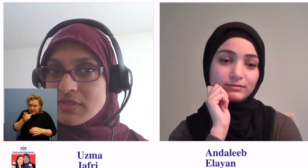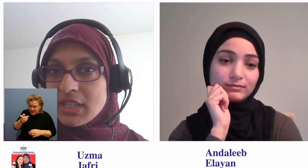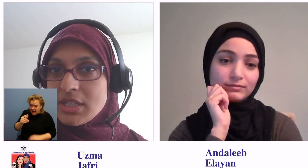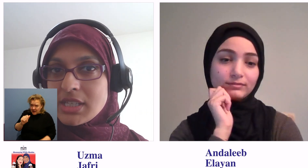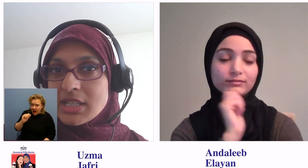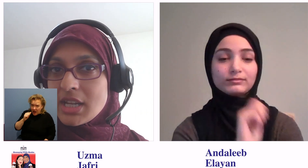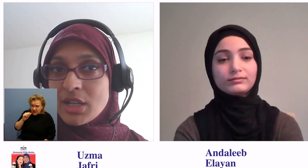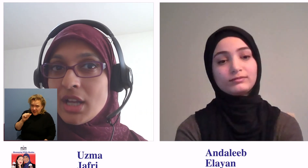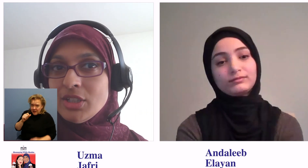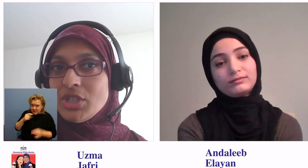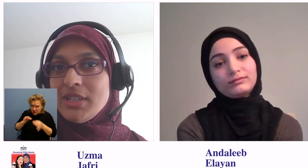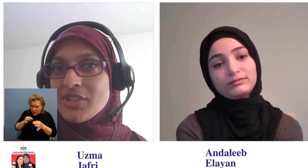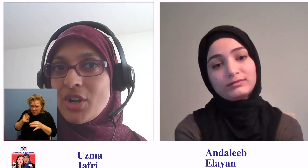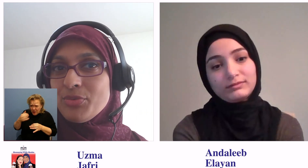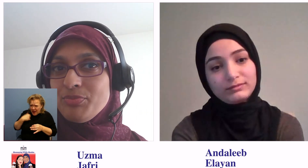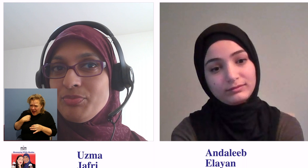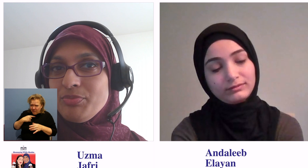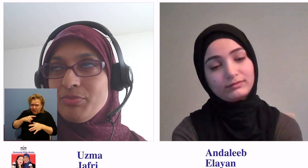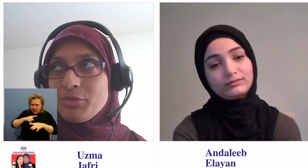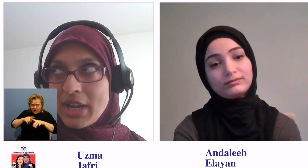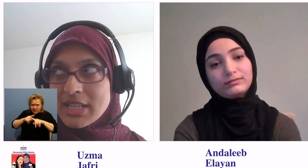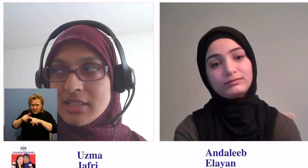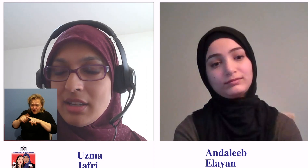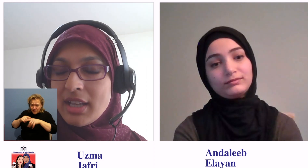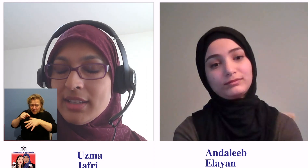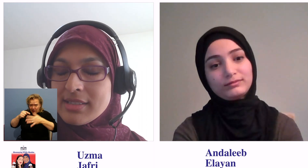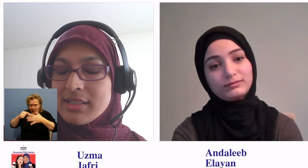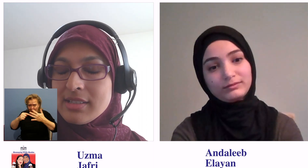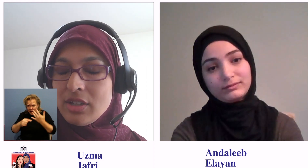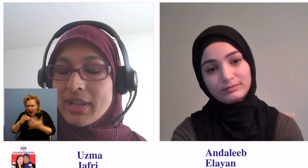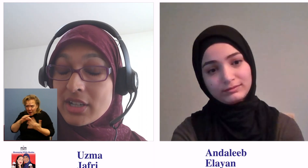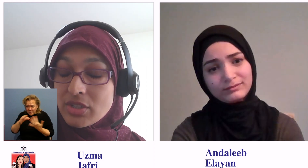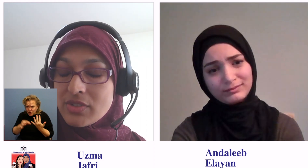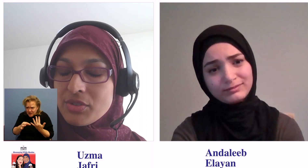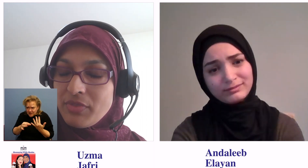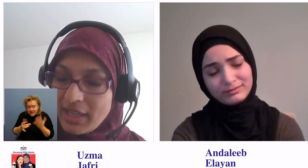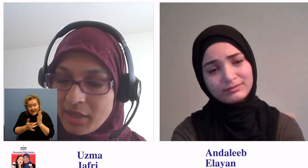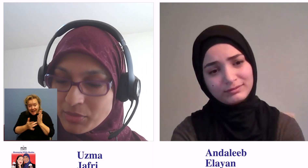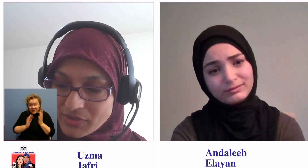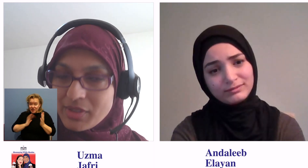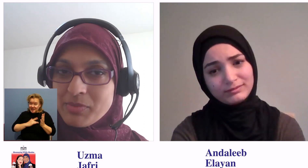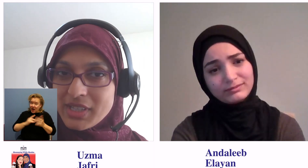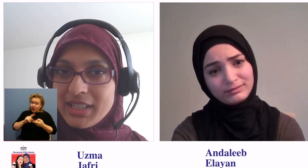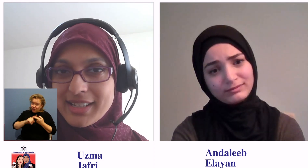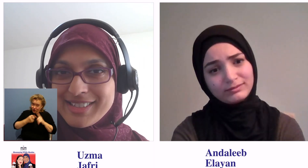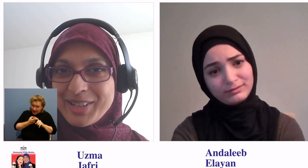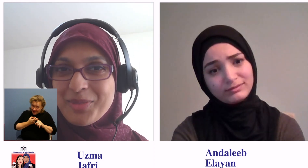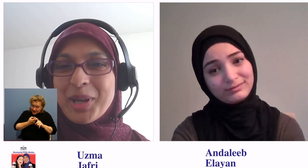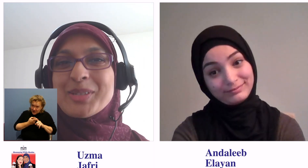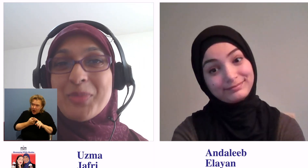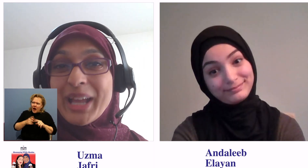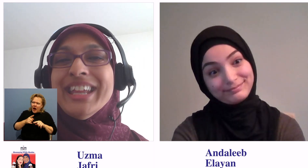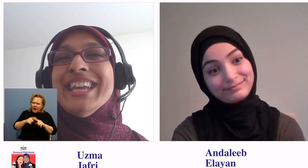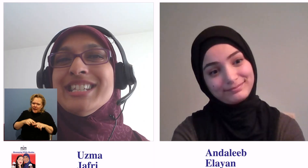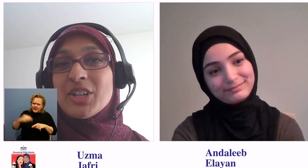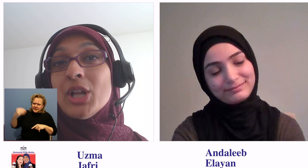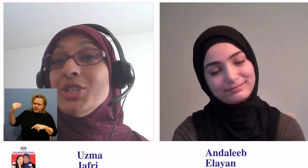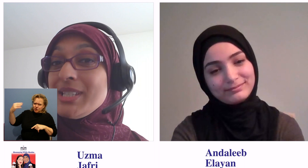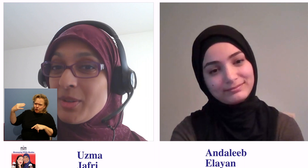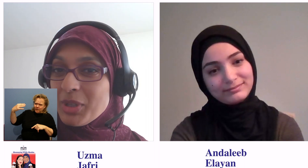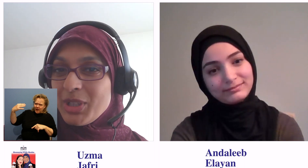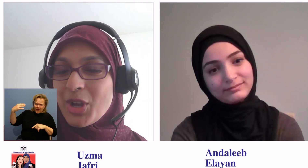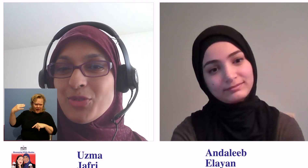alternatives. Like she said, technology is our friend, unless it's, you know, actually surveying Muslims, like it has done in the past. But